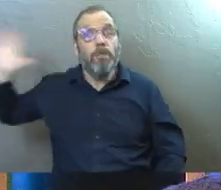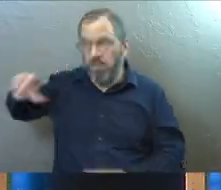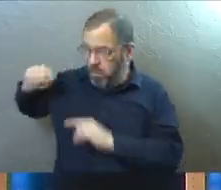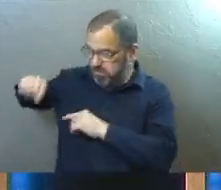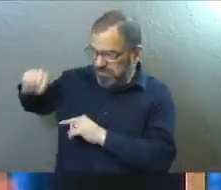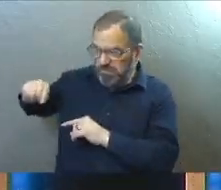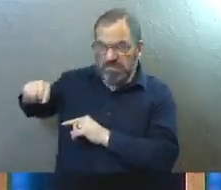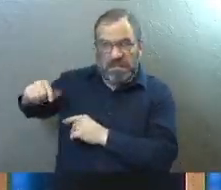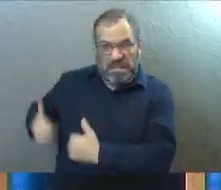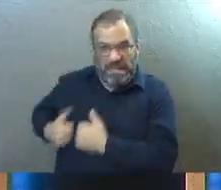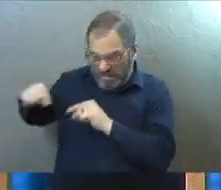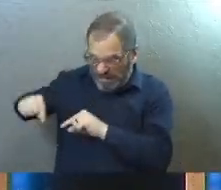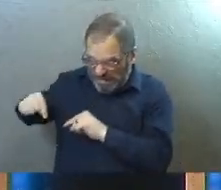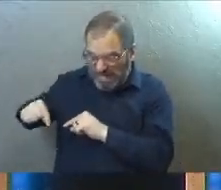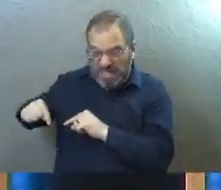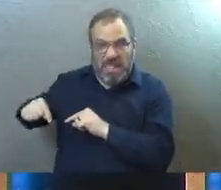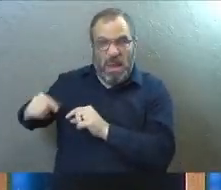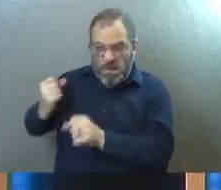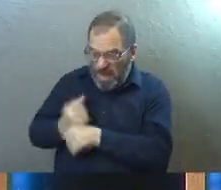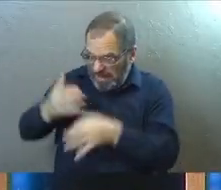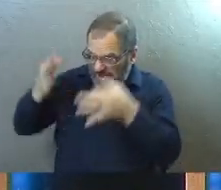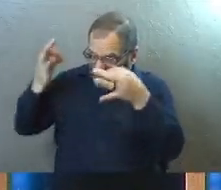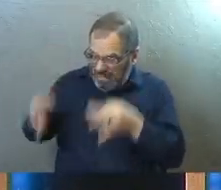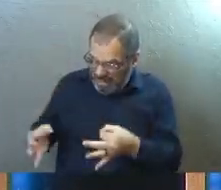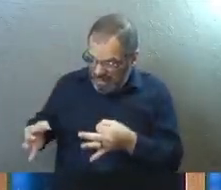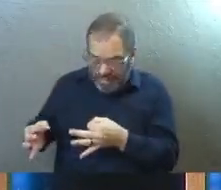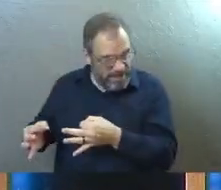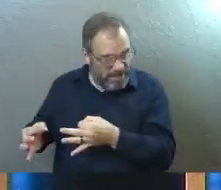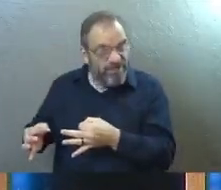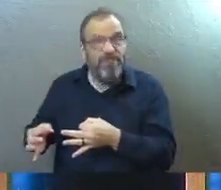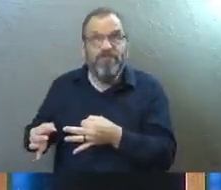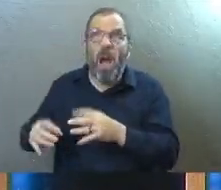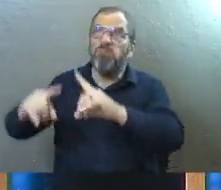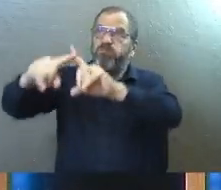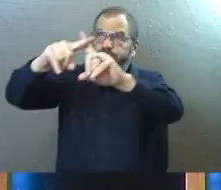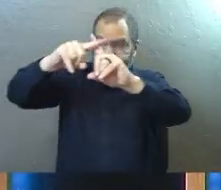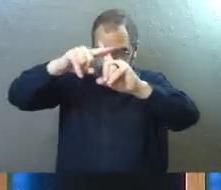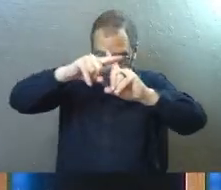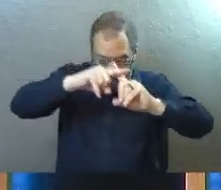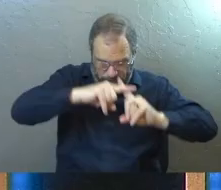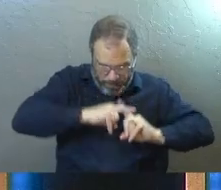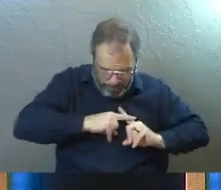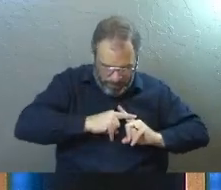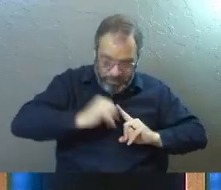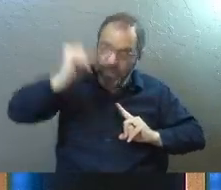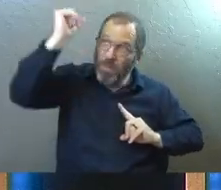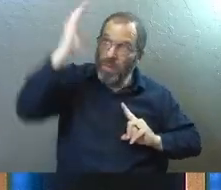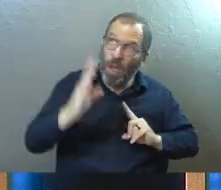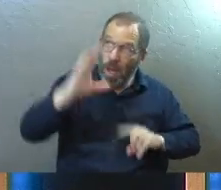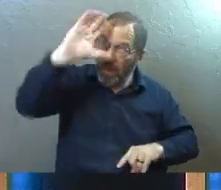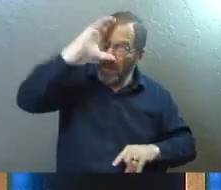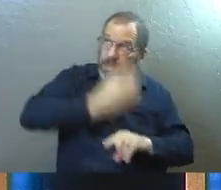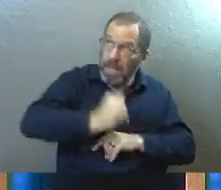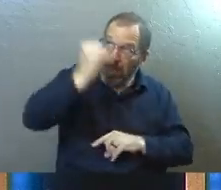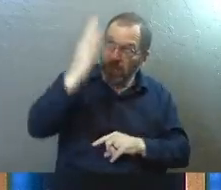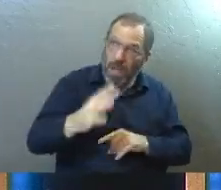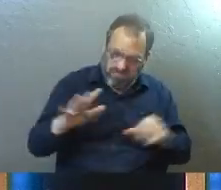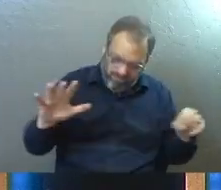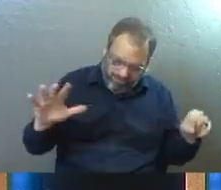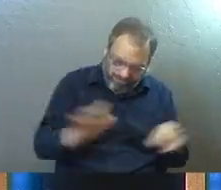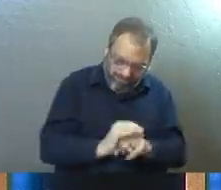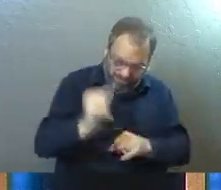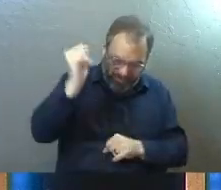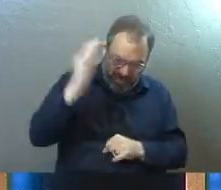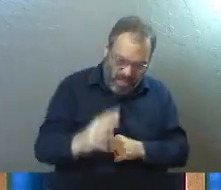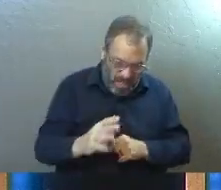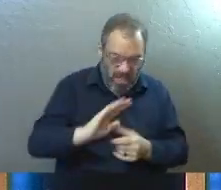used to be this kind of person, and you made the decision to make Jesus Lord, to believe that he is God himself, the Son of God, come fully God,